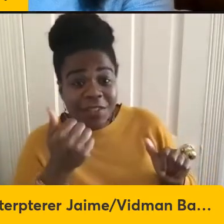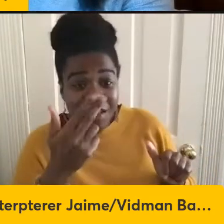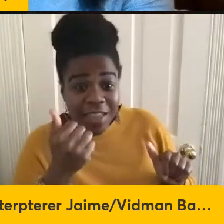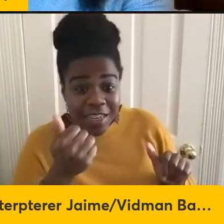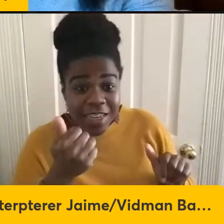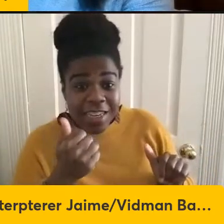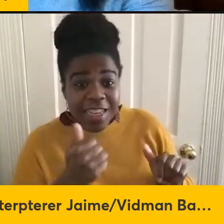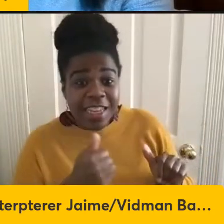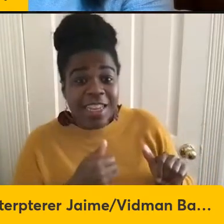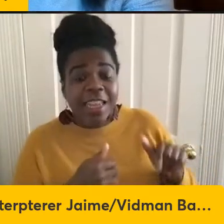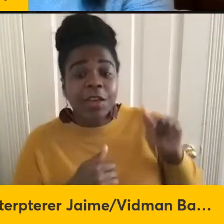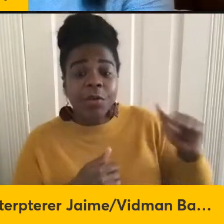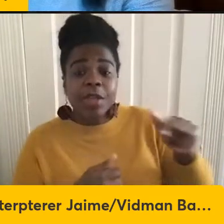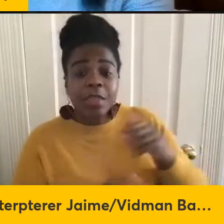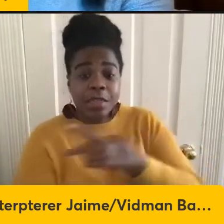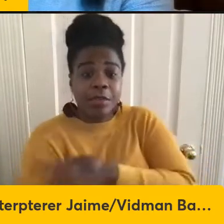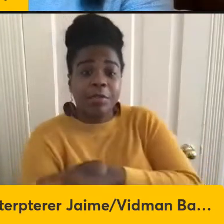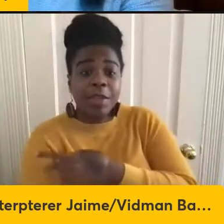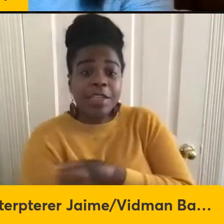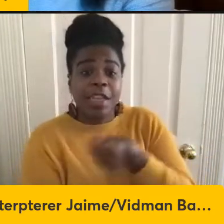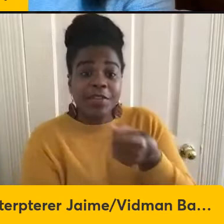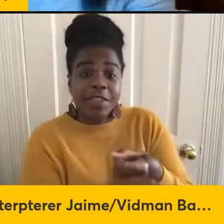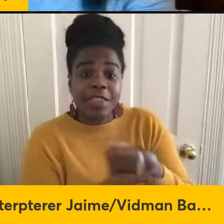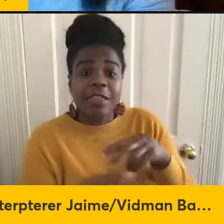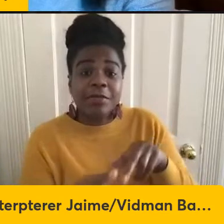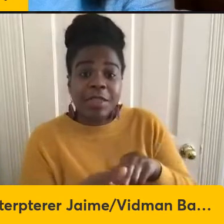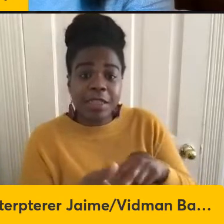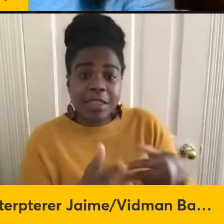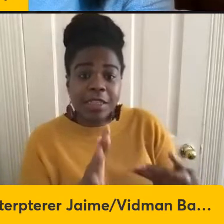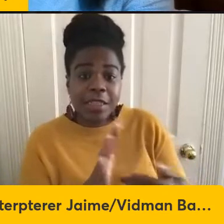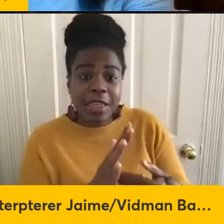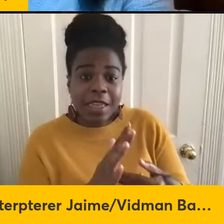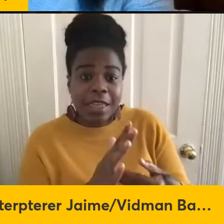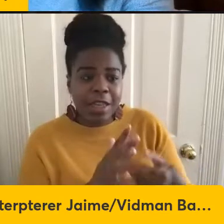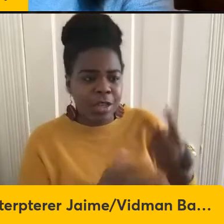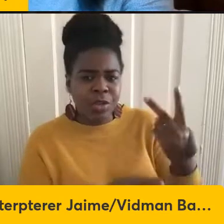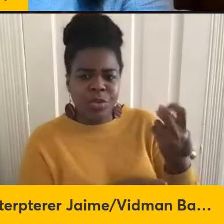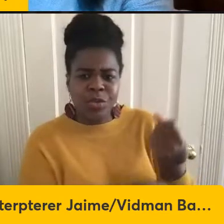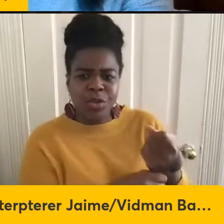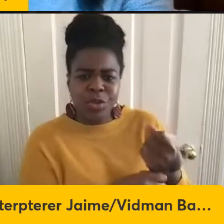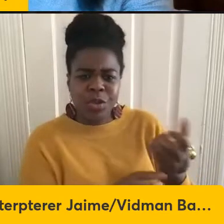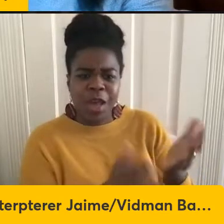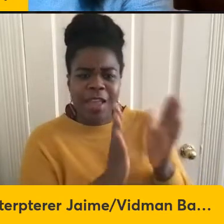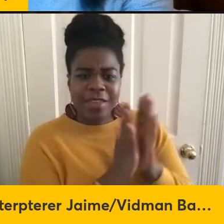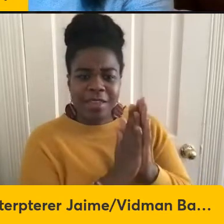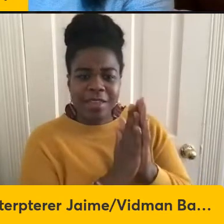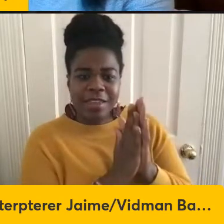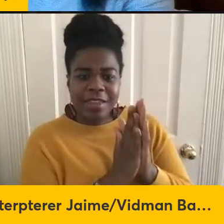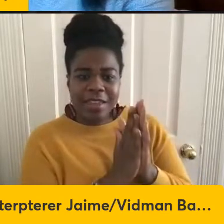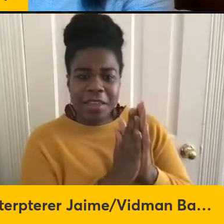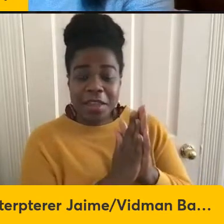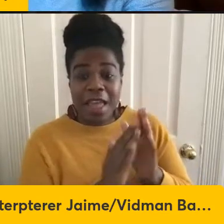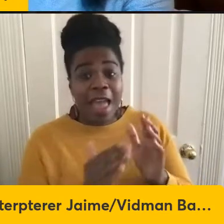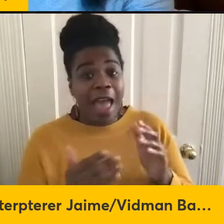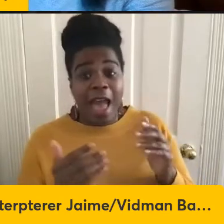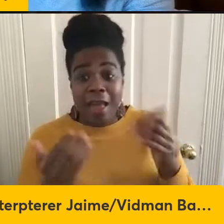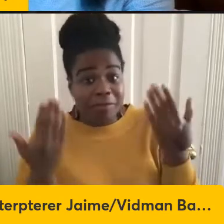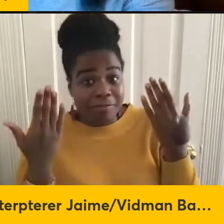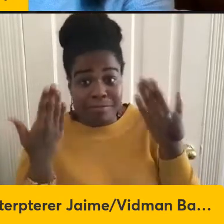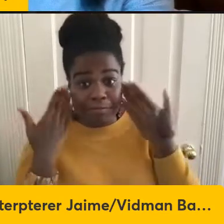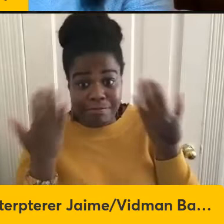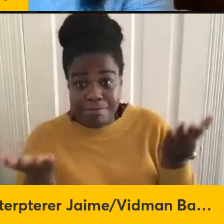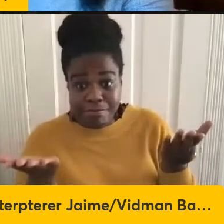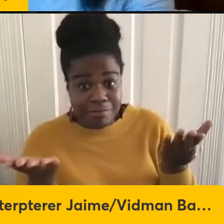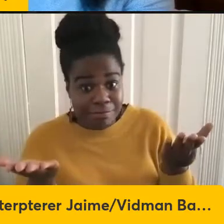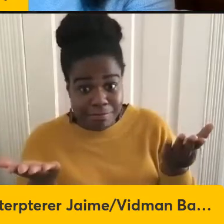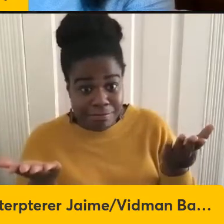does patient advocacy mean to you, if you'd have asked me that 2 years ago, I wouldn't have had the slightest of what you meant. I wouldn't have even known